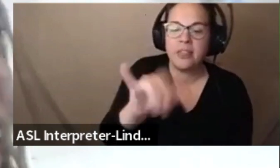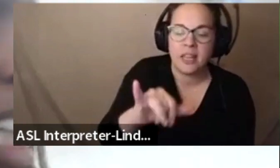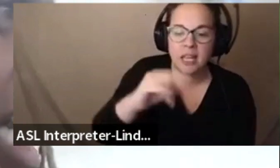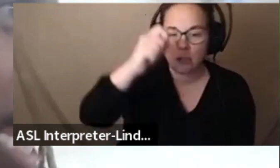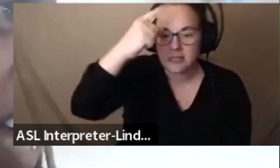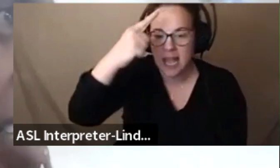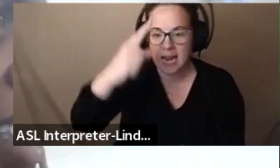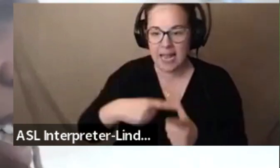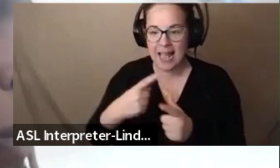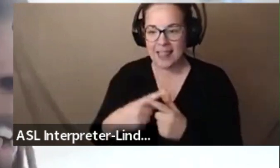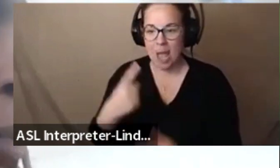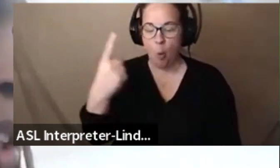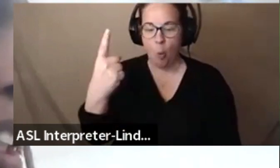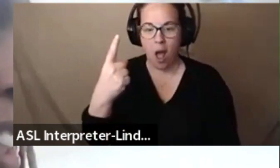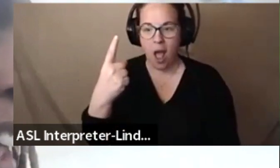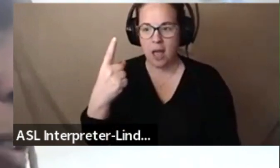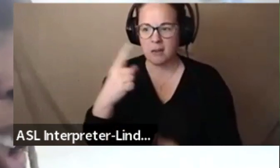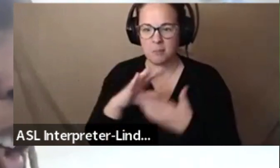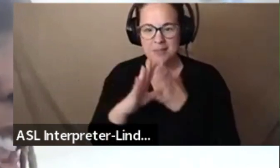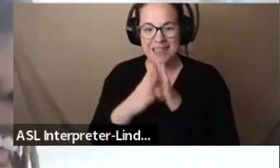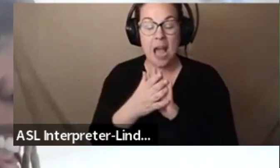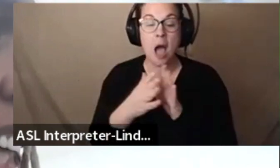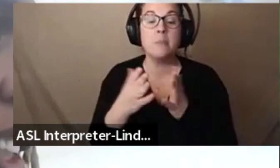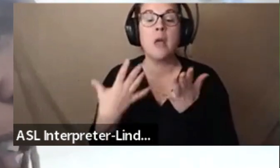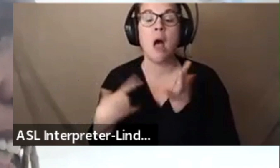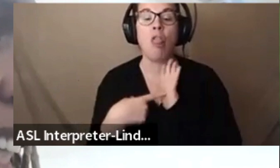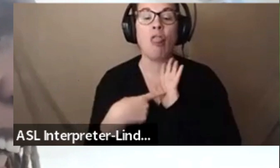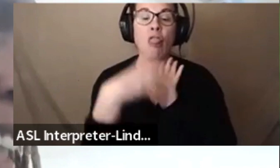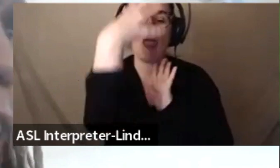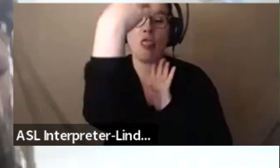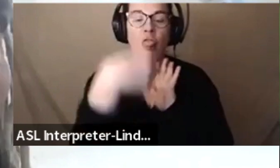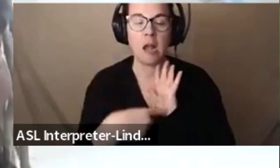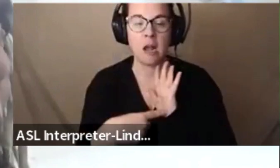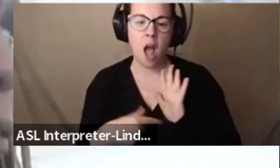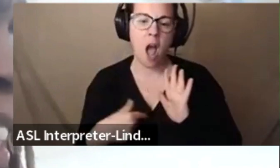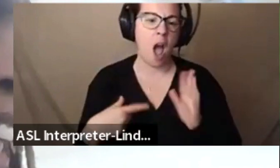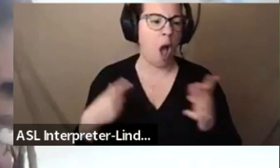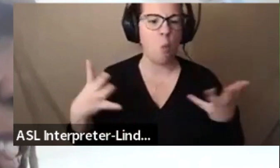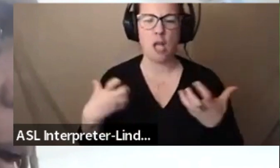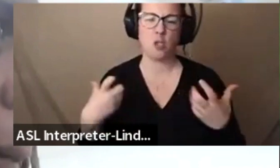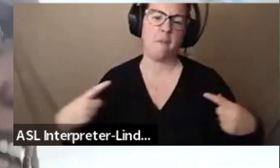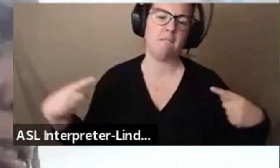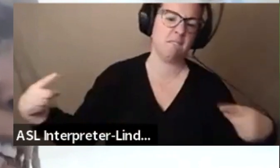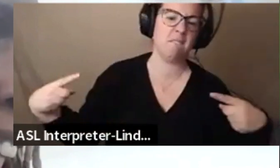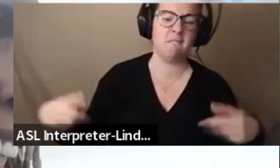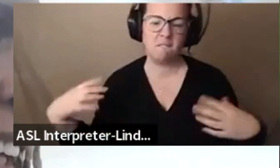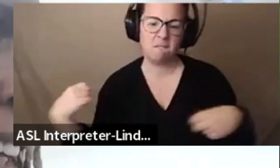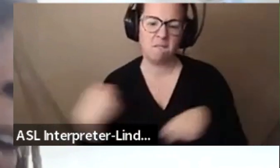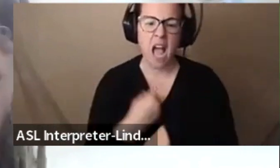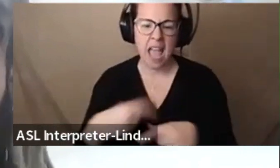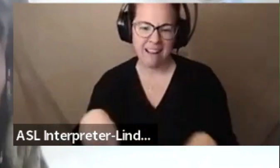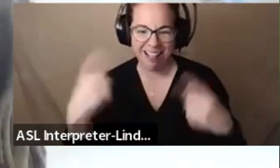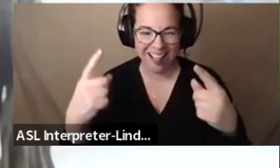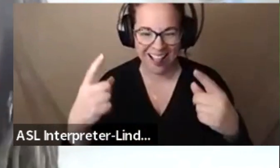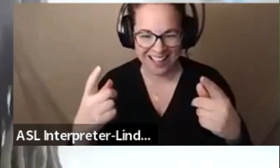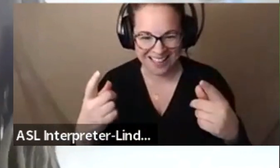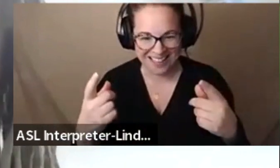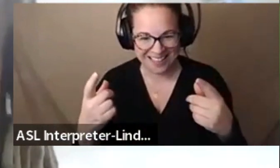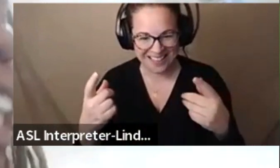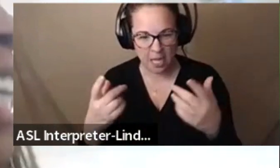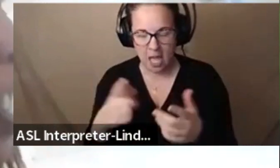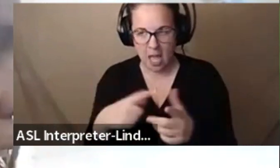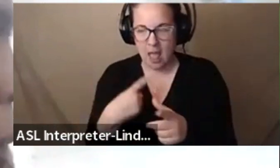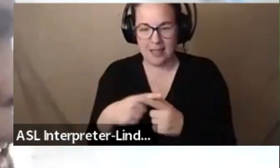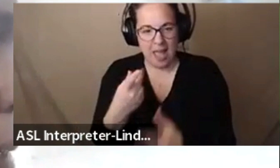understanding, and then one of them just goes toxic and starts fighting, and then Hermia is left with another man, really, like, what's going on